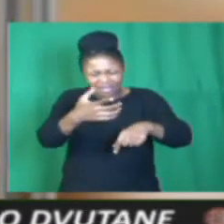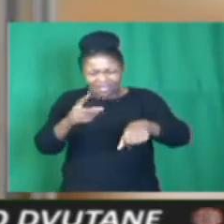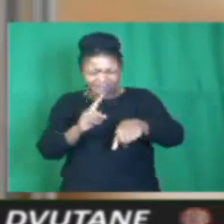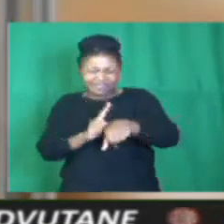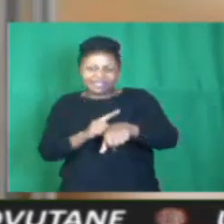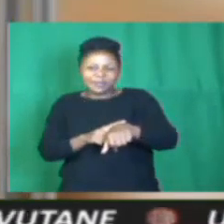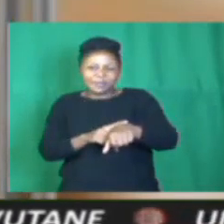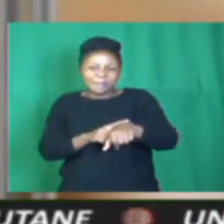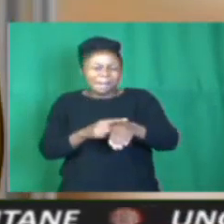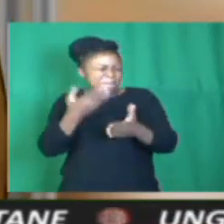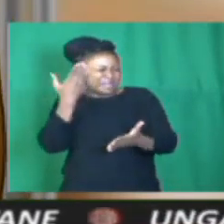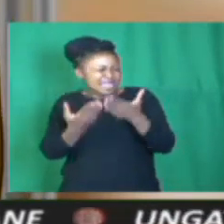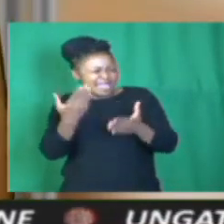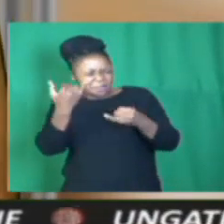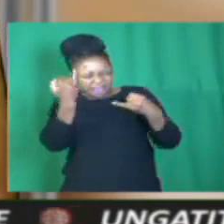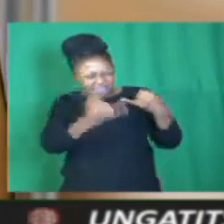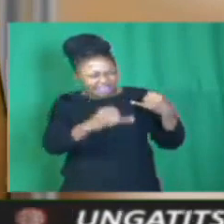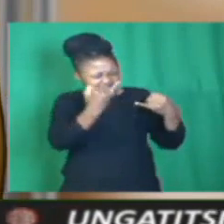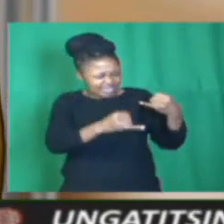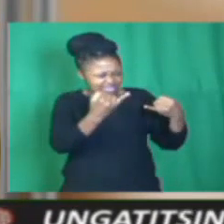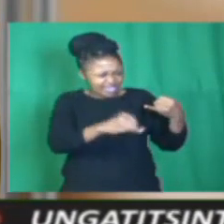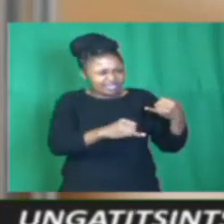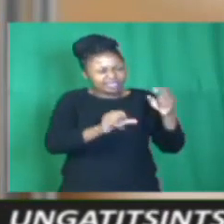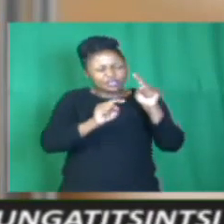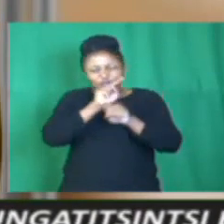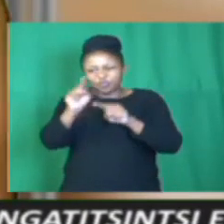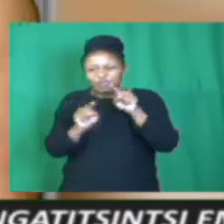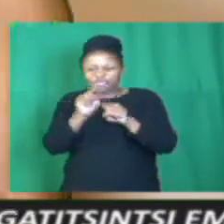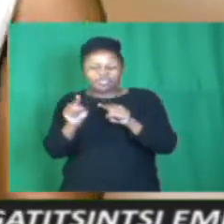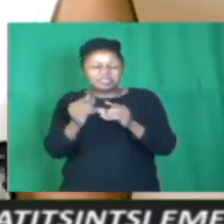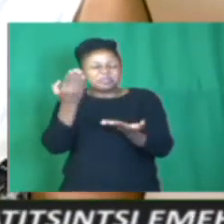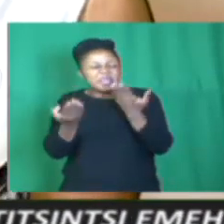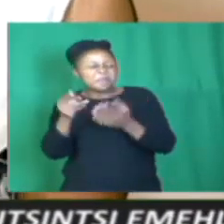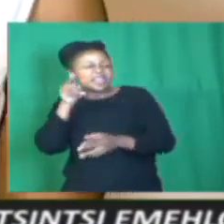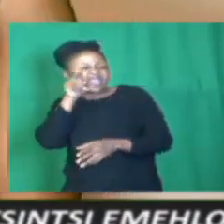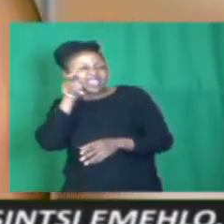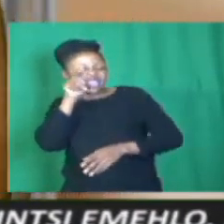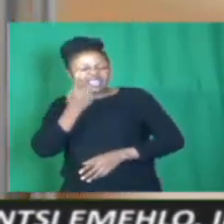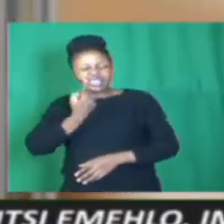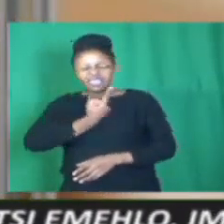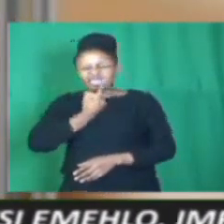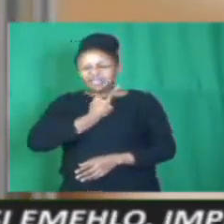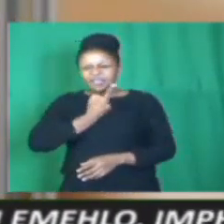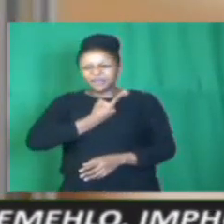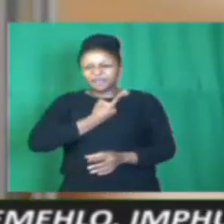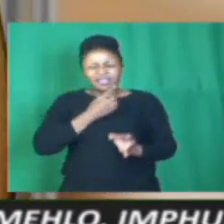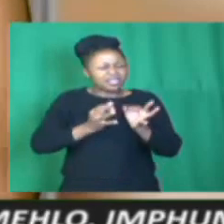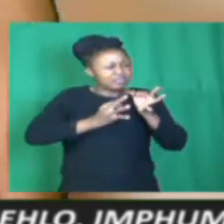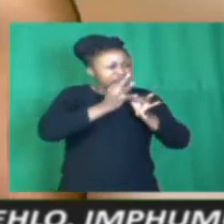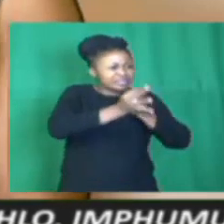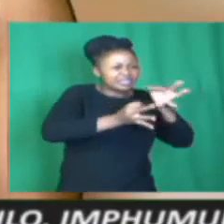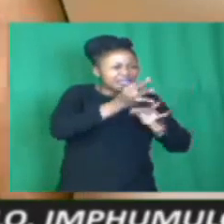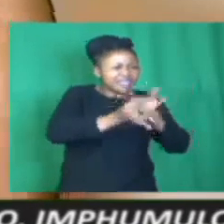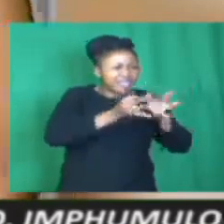last question on exercise 2, which will demand you maybe to describe 4 effects or